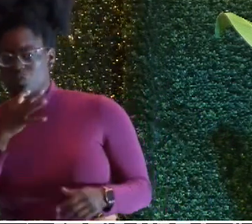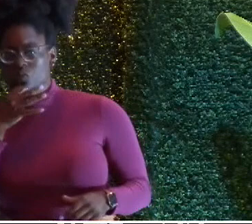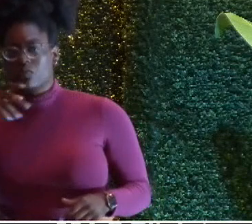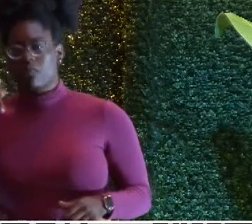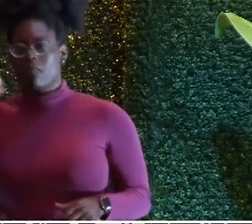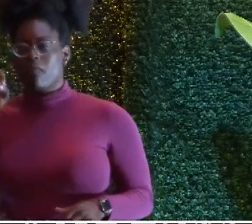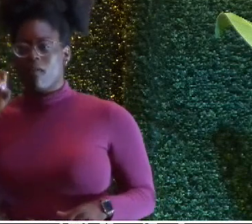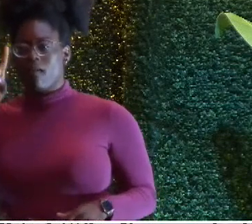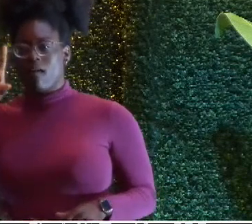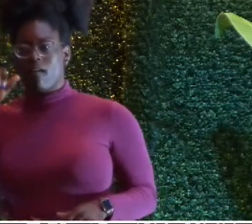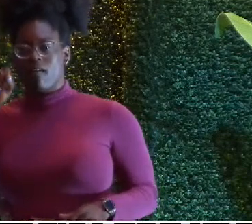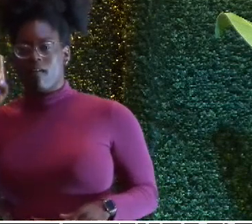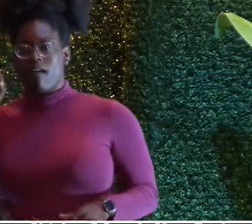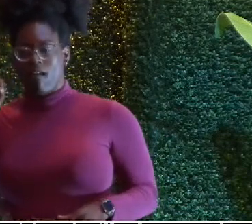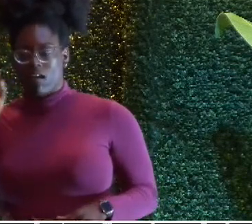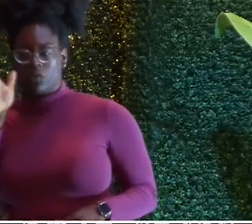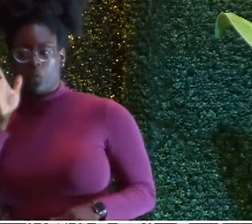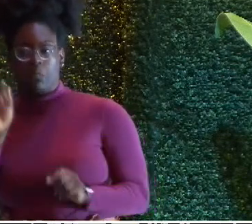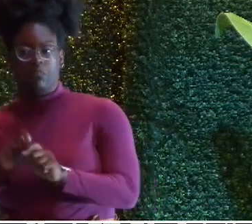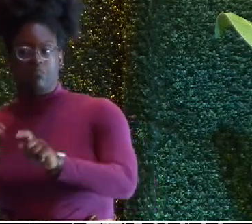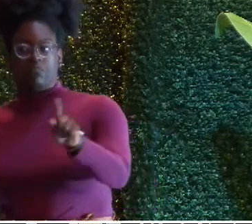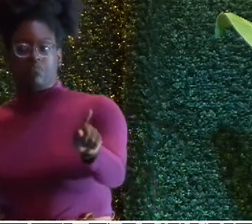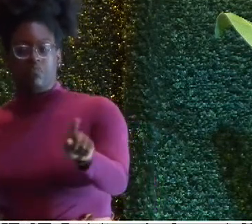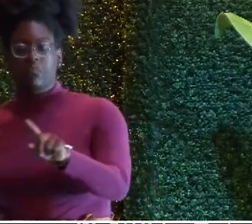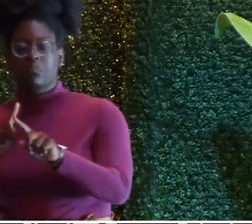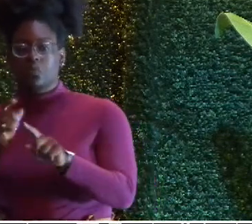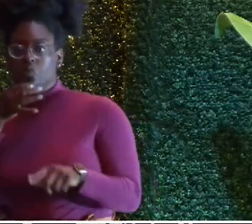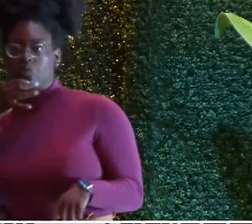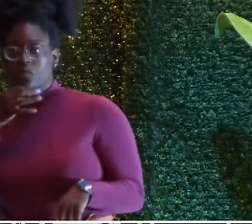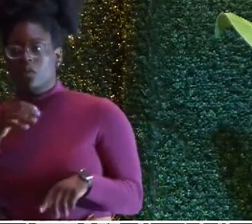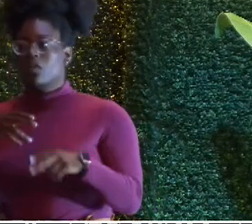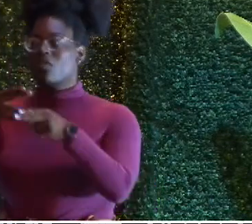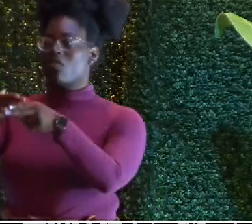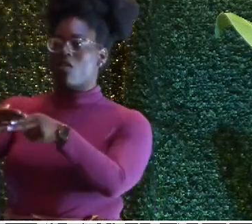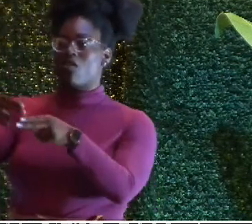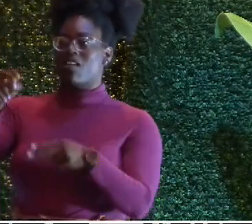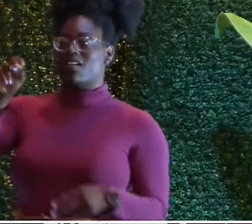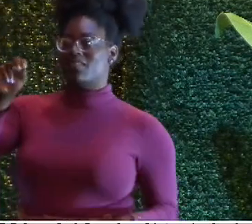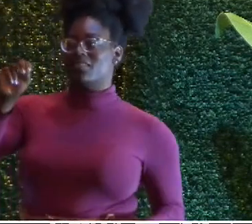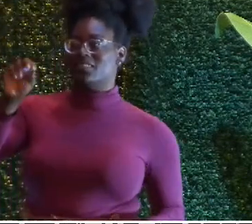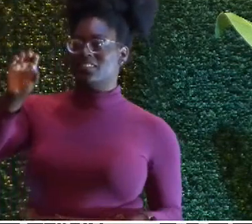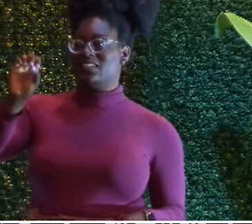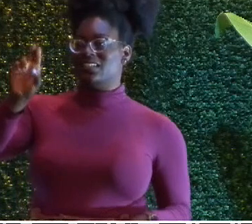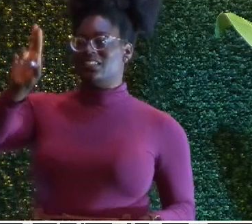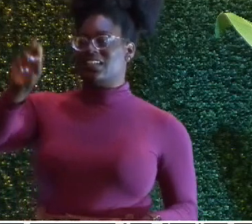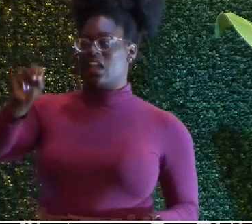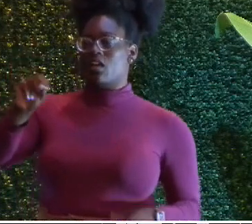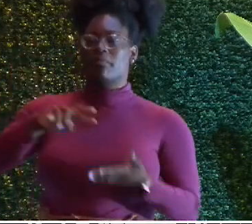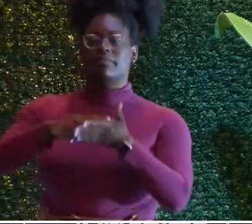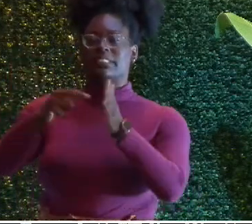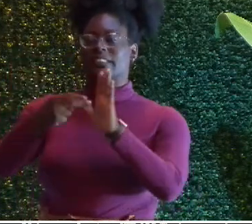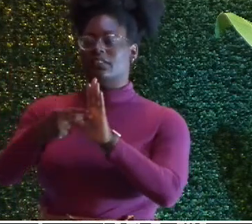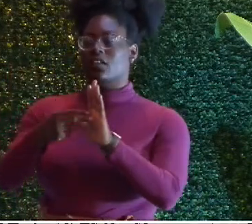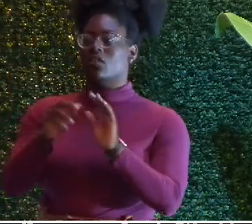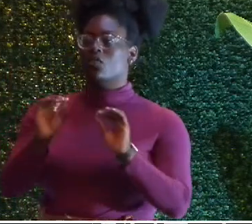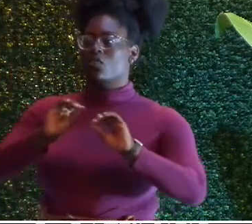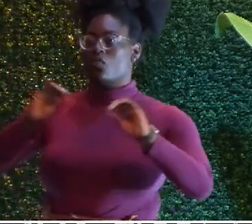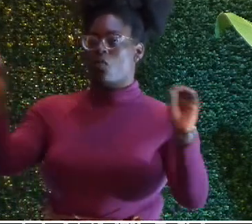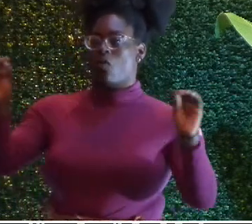into the space. I've been taking a break. But the podcast is called Now, No Opportunity Wasted with Angelica